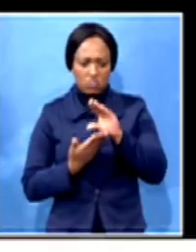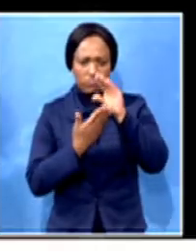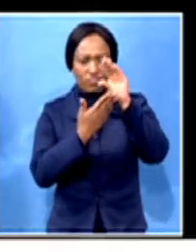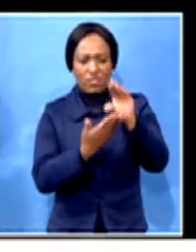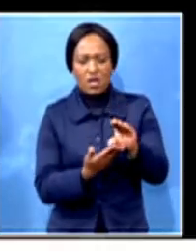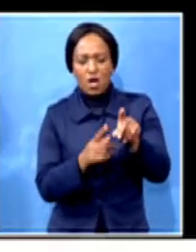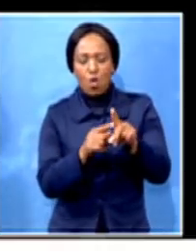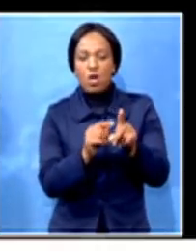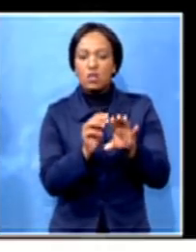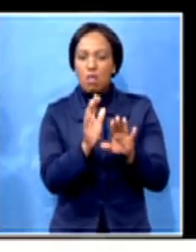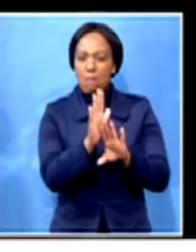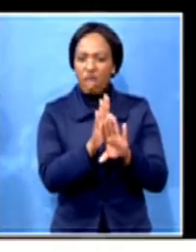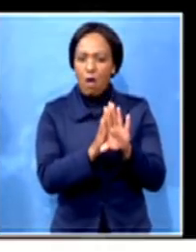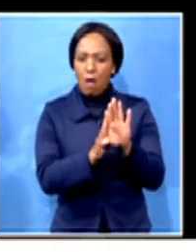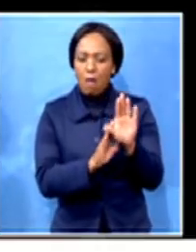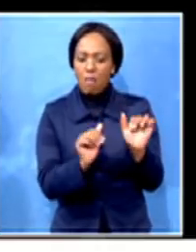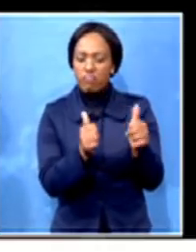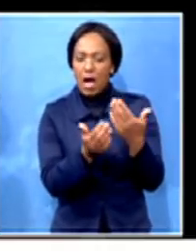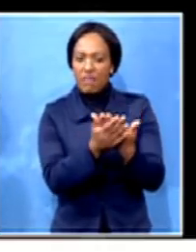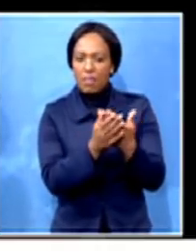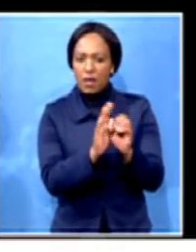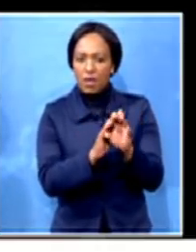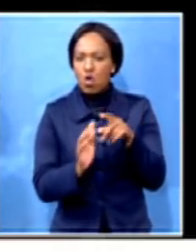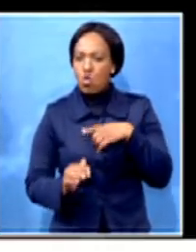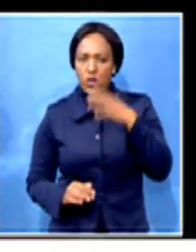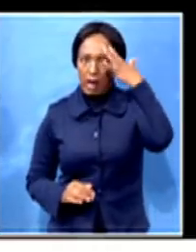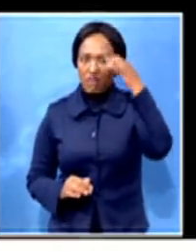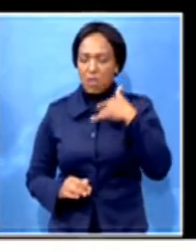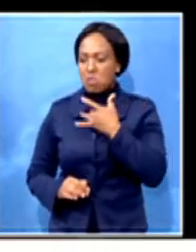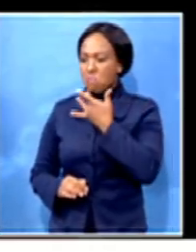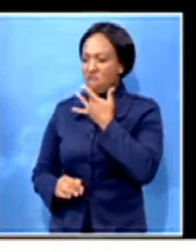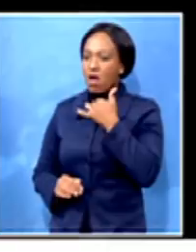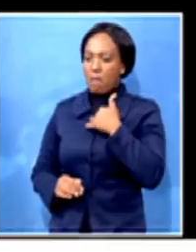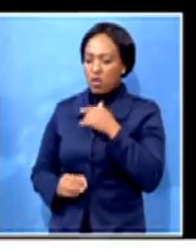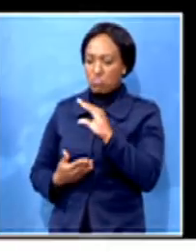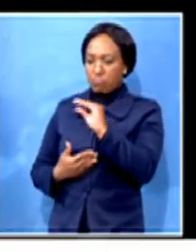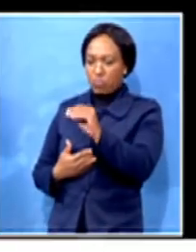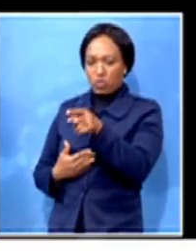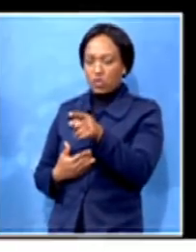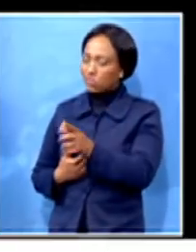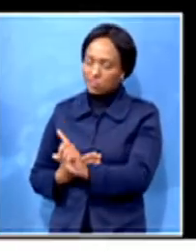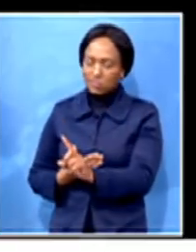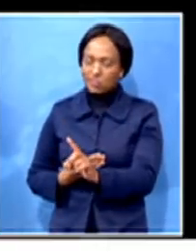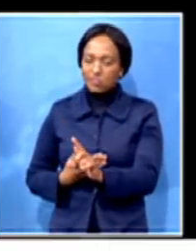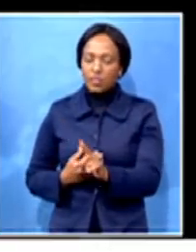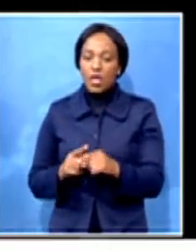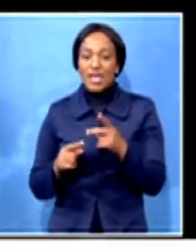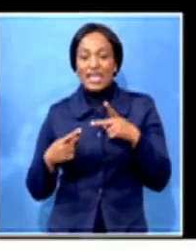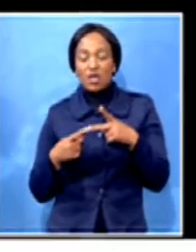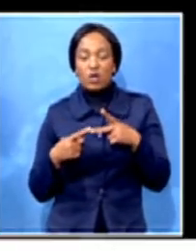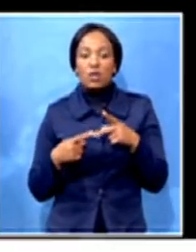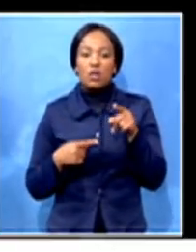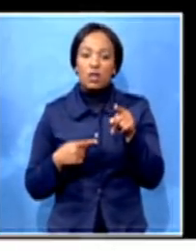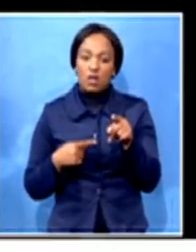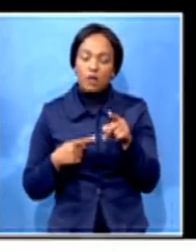classes that are available in the market rather than what the government prefers for people to invest in. So that's the first part. And the second part is that when they